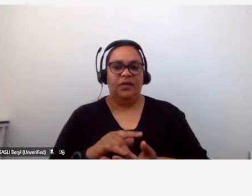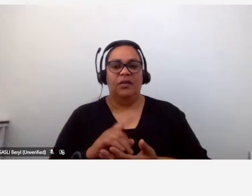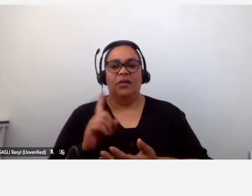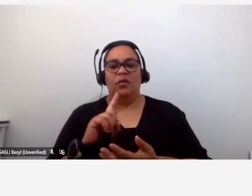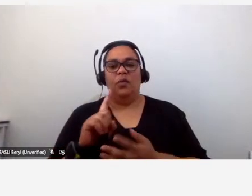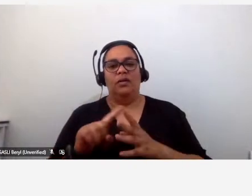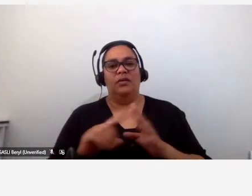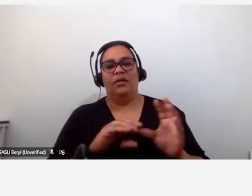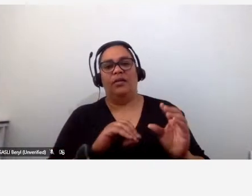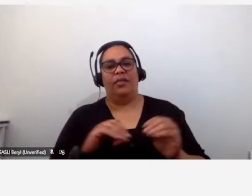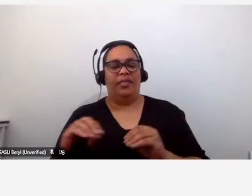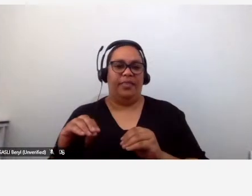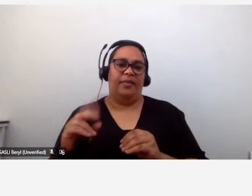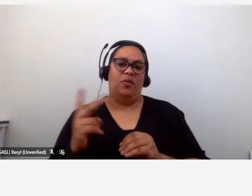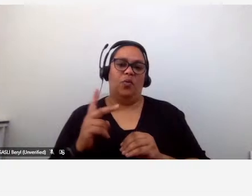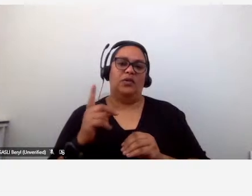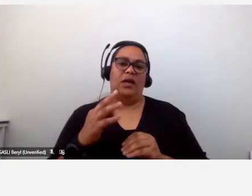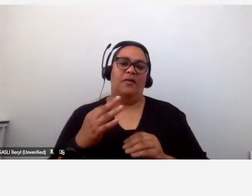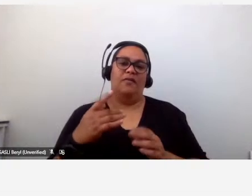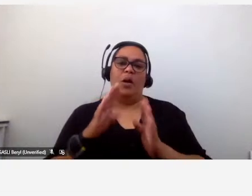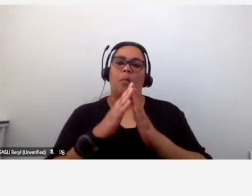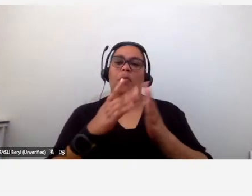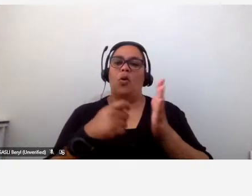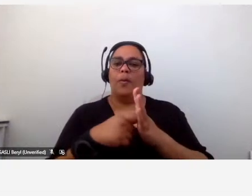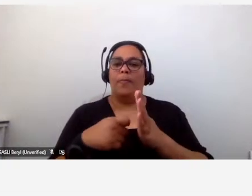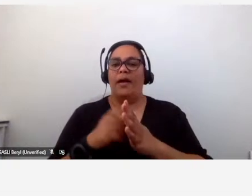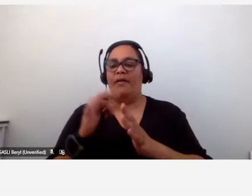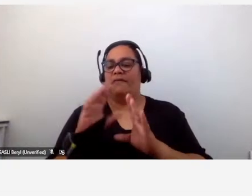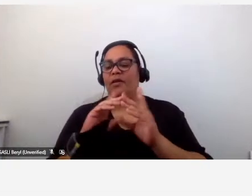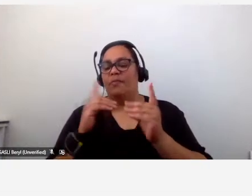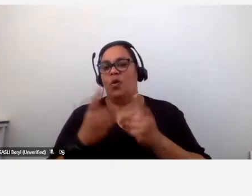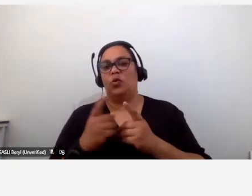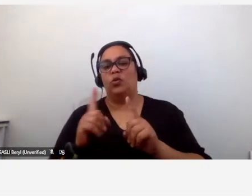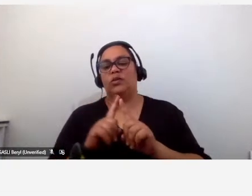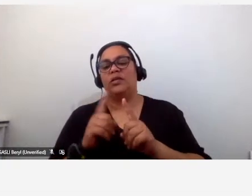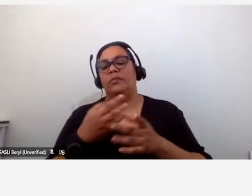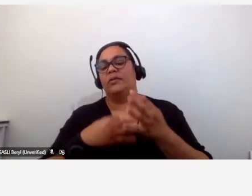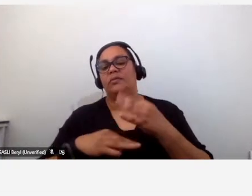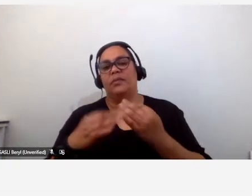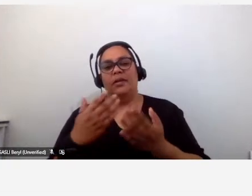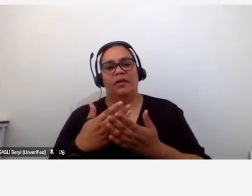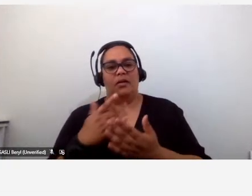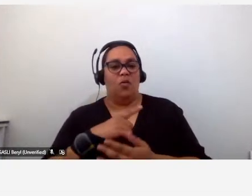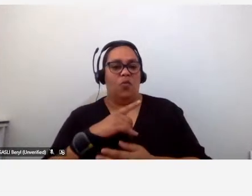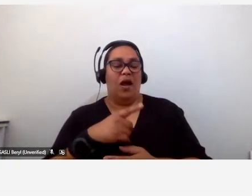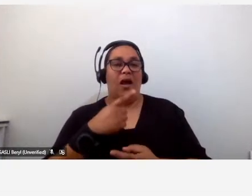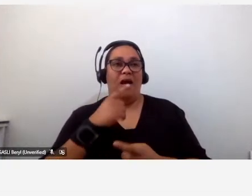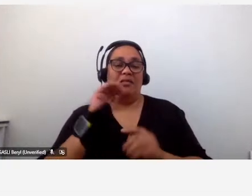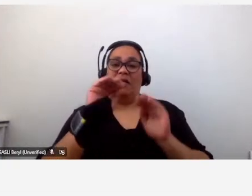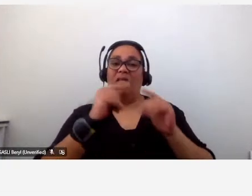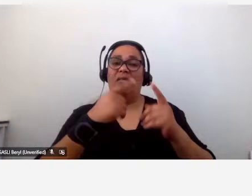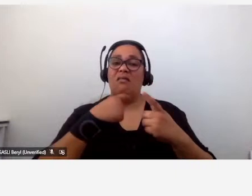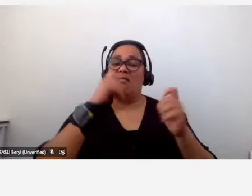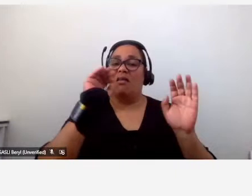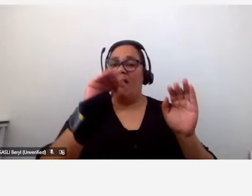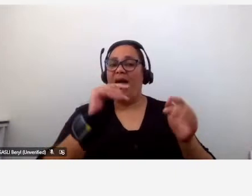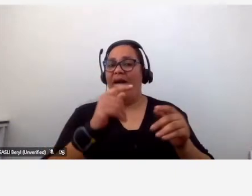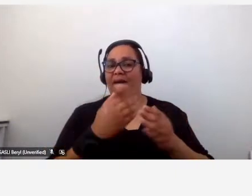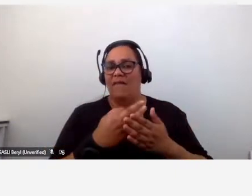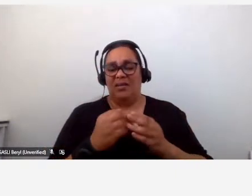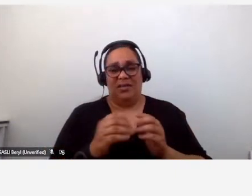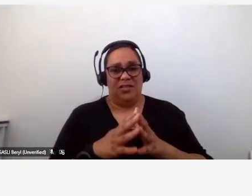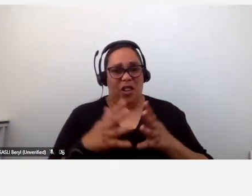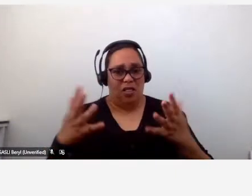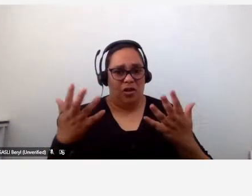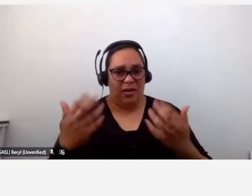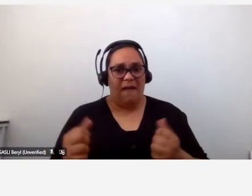caused delays of also buying books? If the department can also explain to that, because the cry out of funding is a lot, but